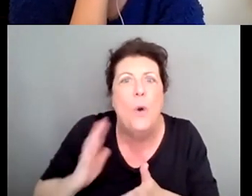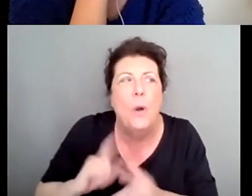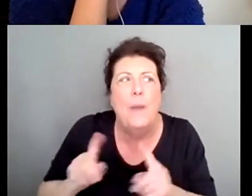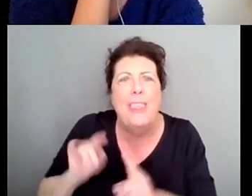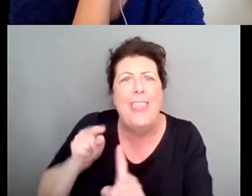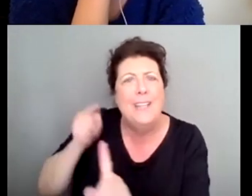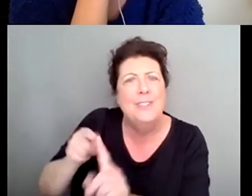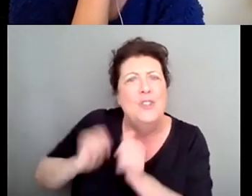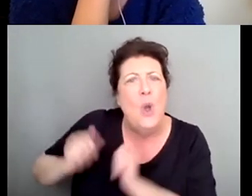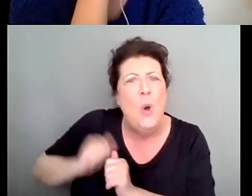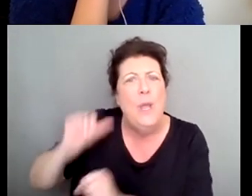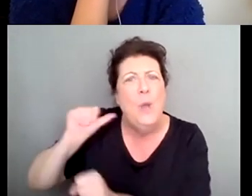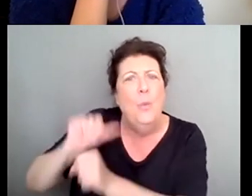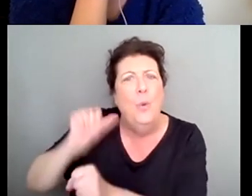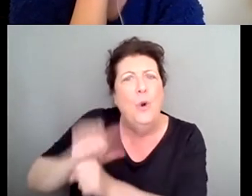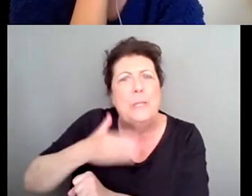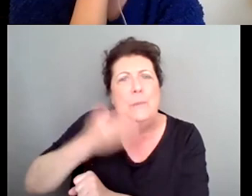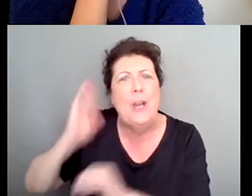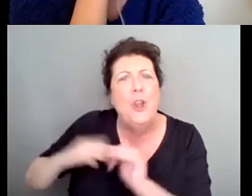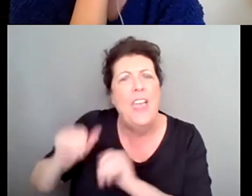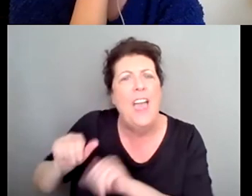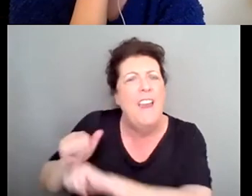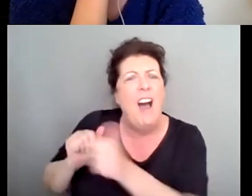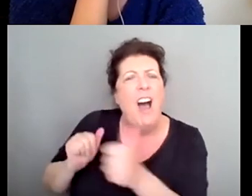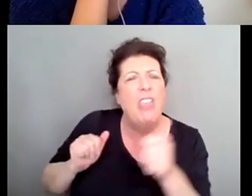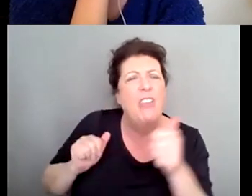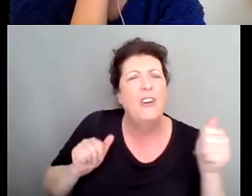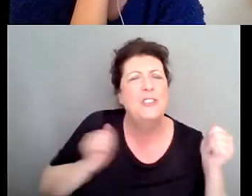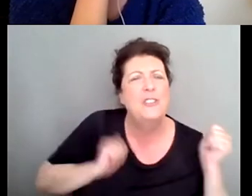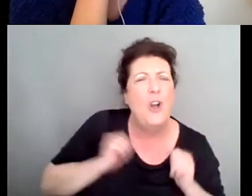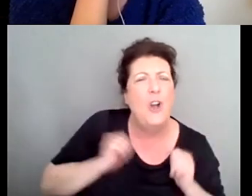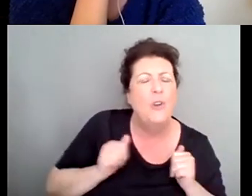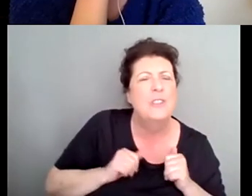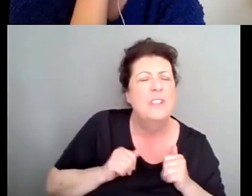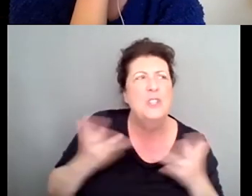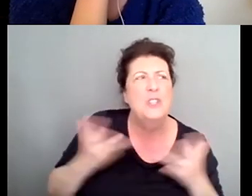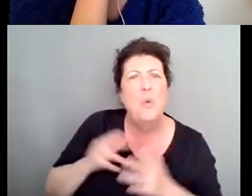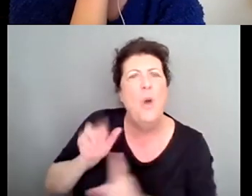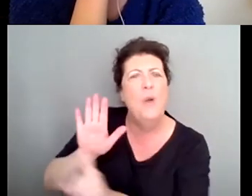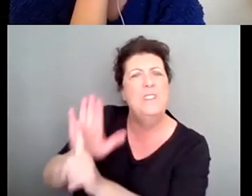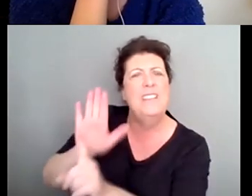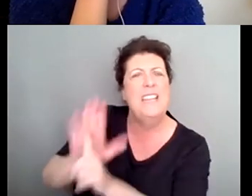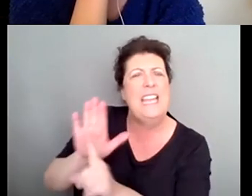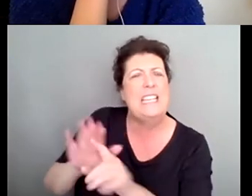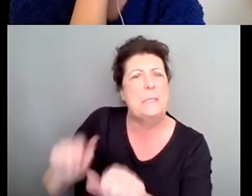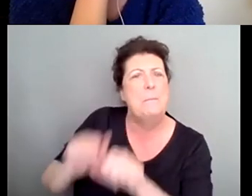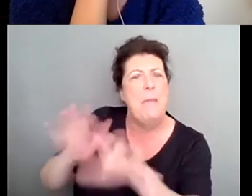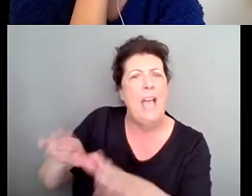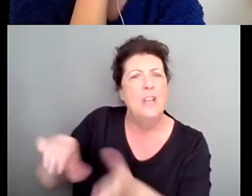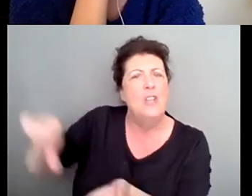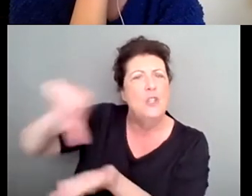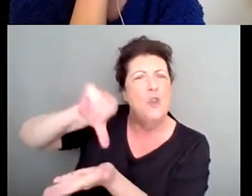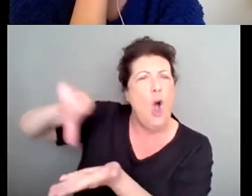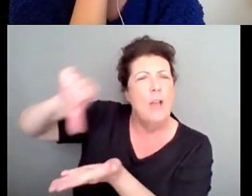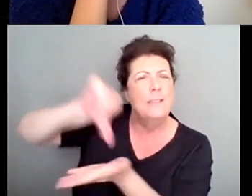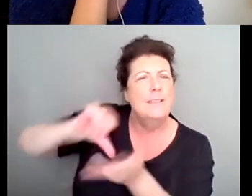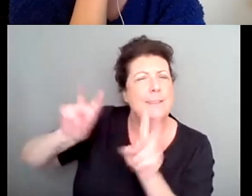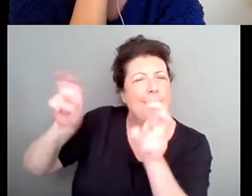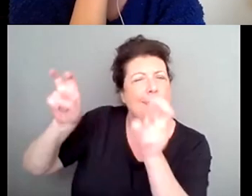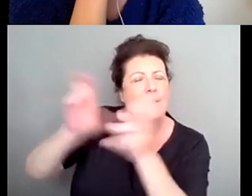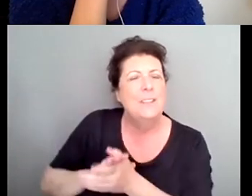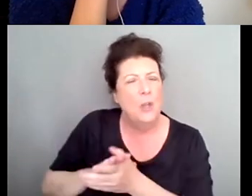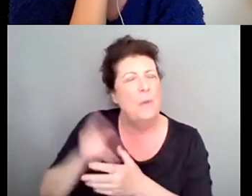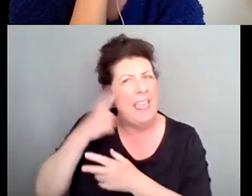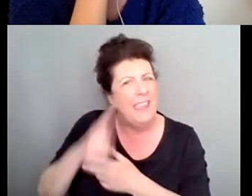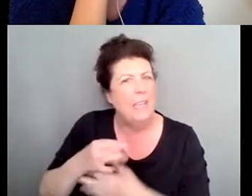what was the magic sauce that went into that show? And I think it was just a commitment to crafting characters that are complex and honest and